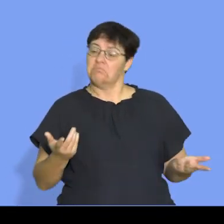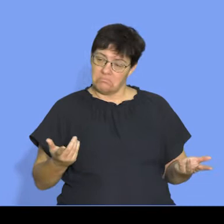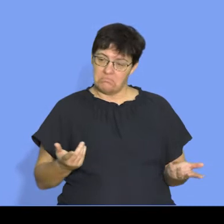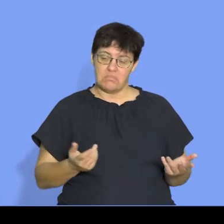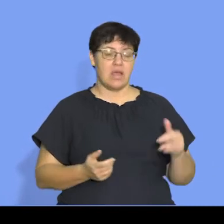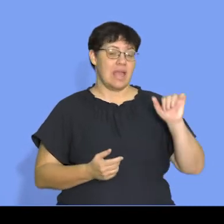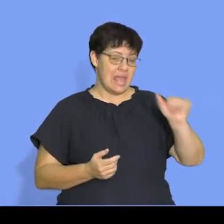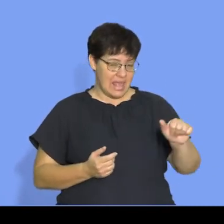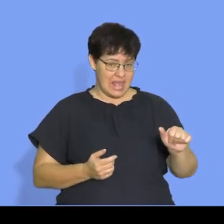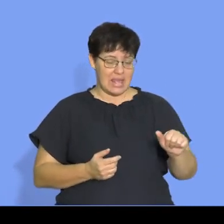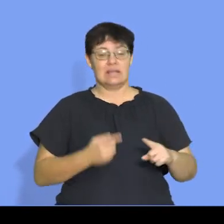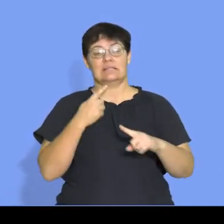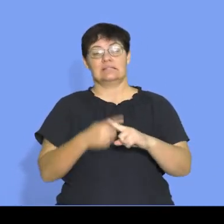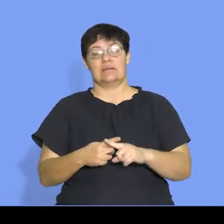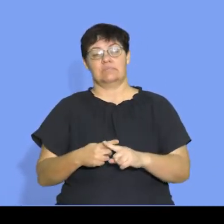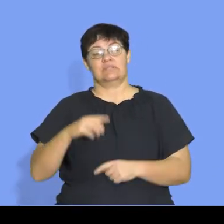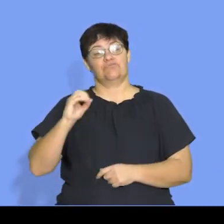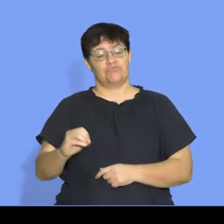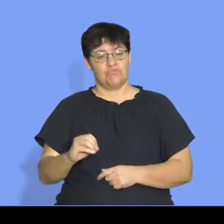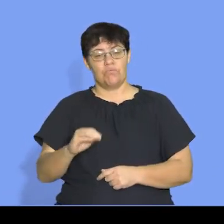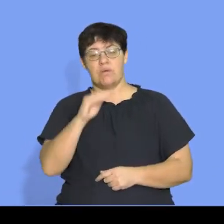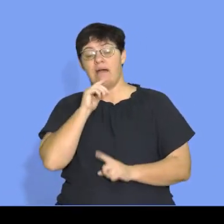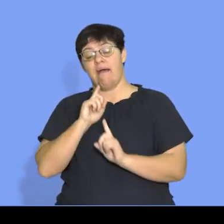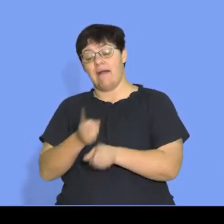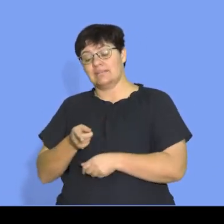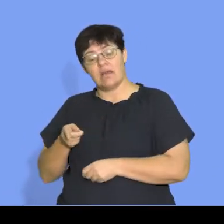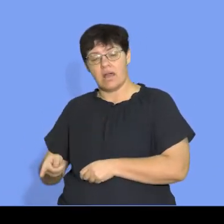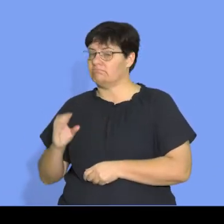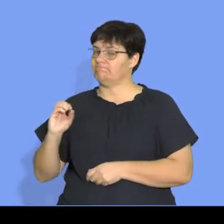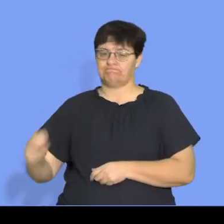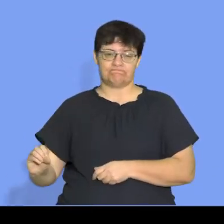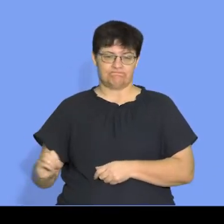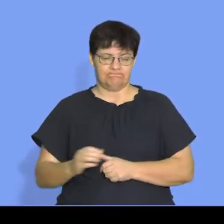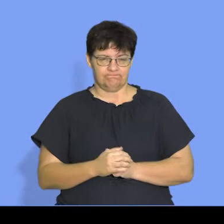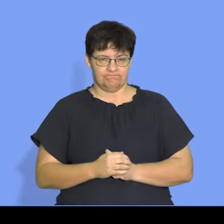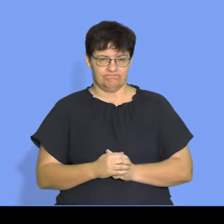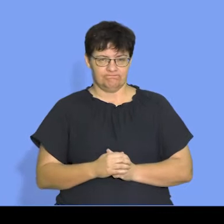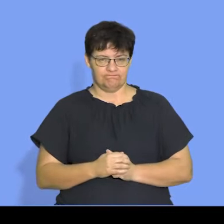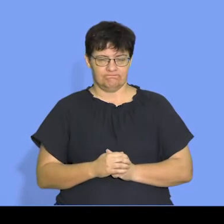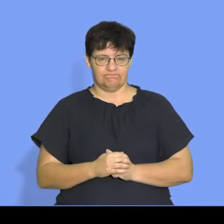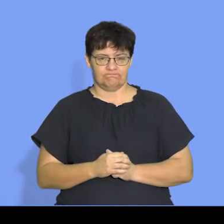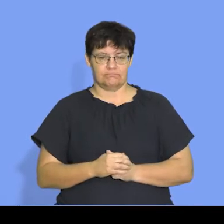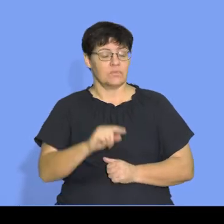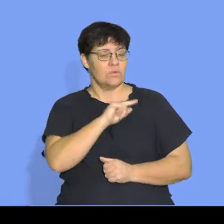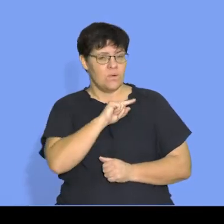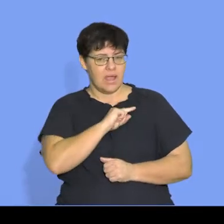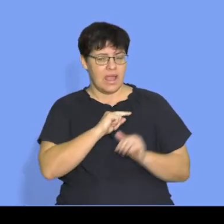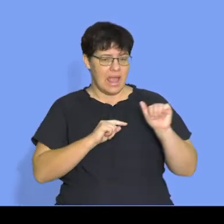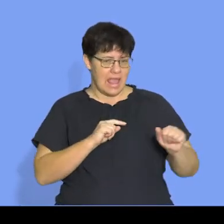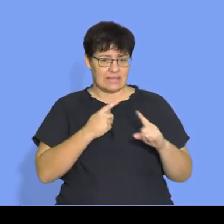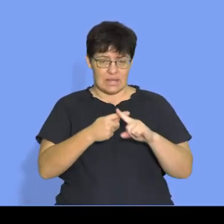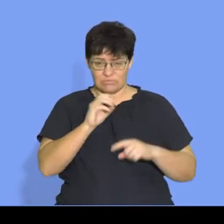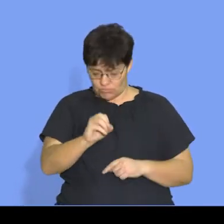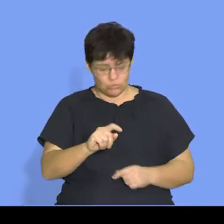be A multiplied by 0 equal to 0. Because A multiplied by 0